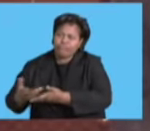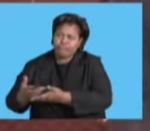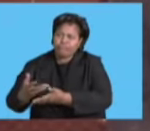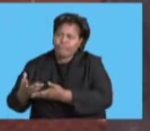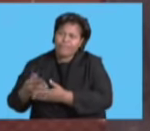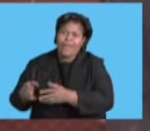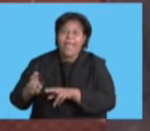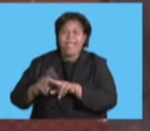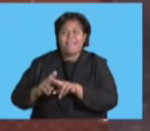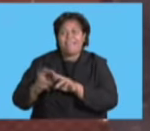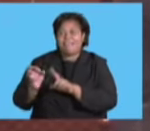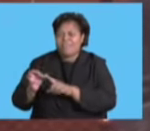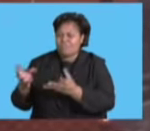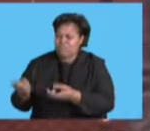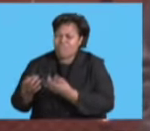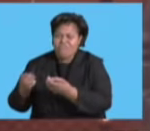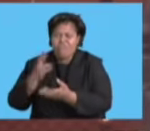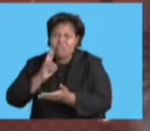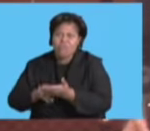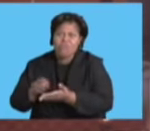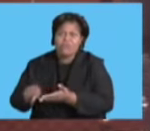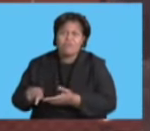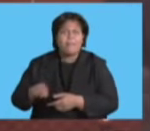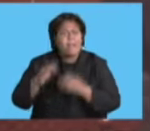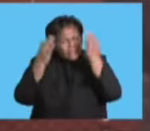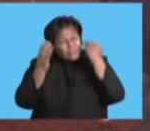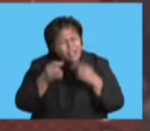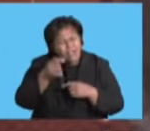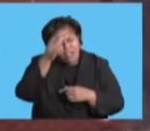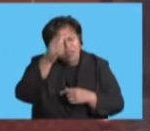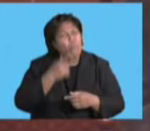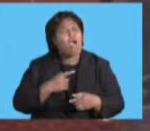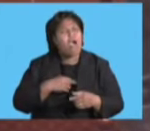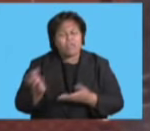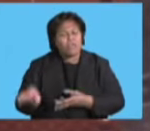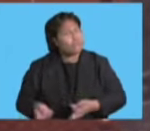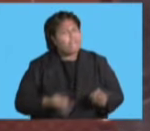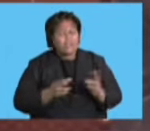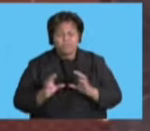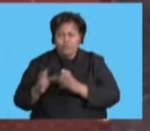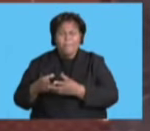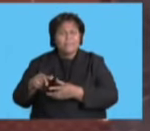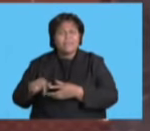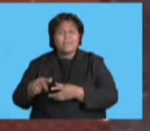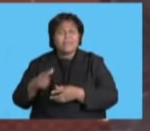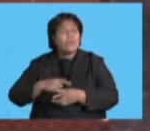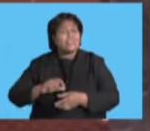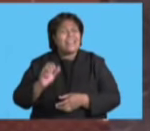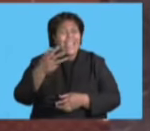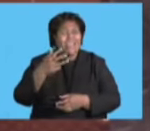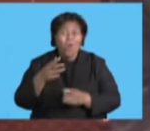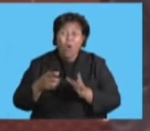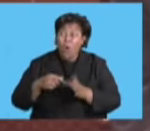report. But Mr. Speaker, why was the matter referred to the Privileges Committee when right at the outset on 9th August you had made it